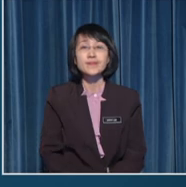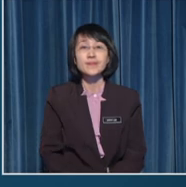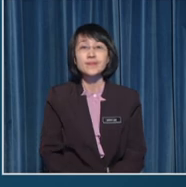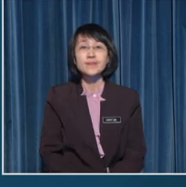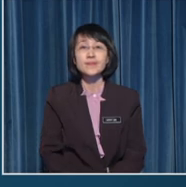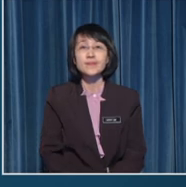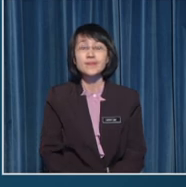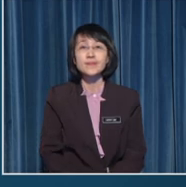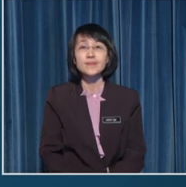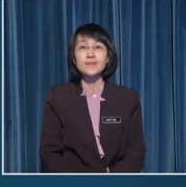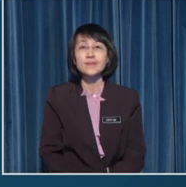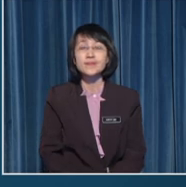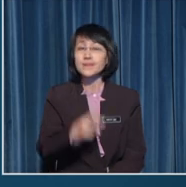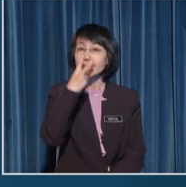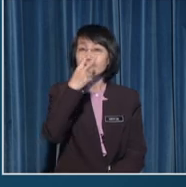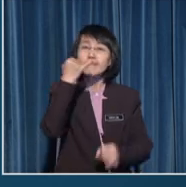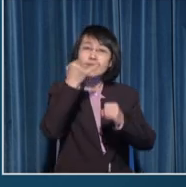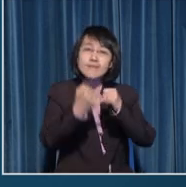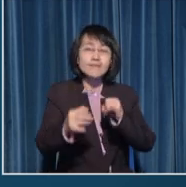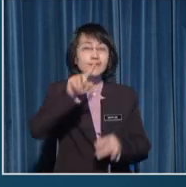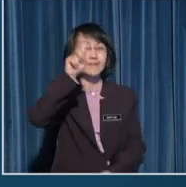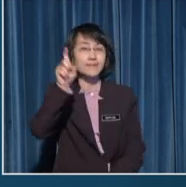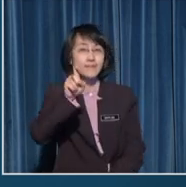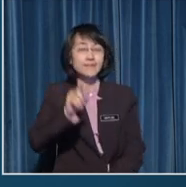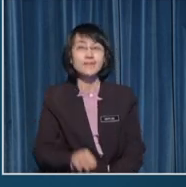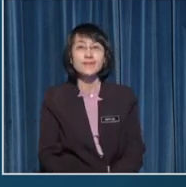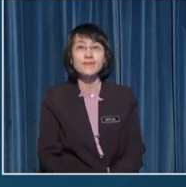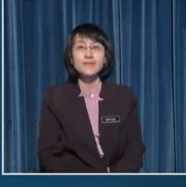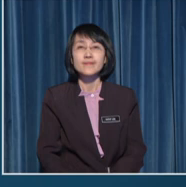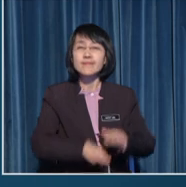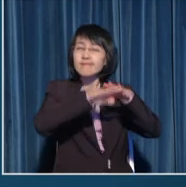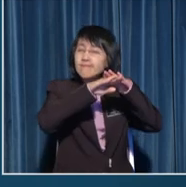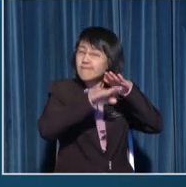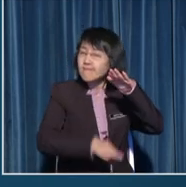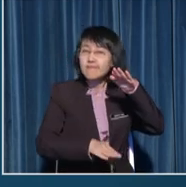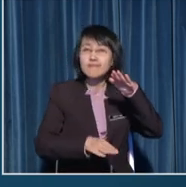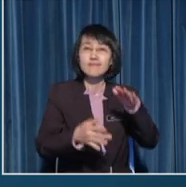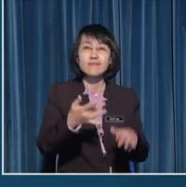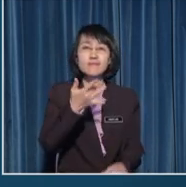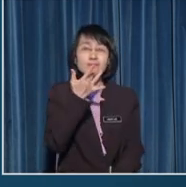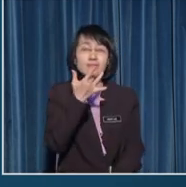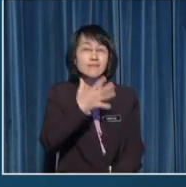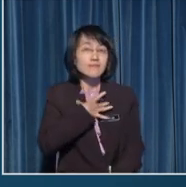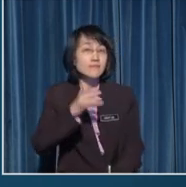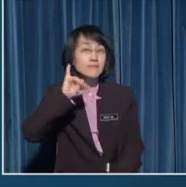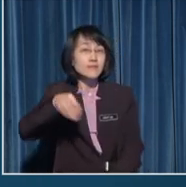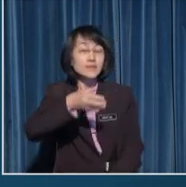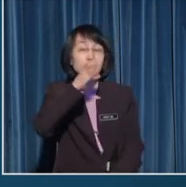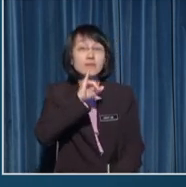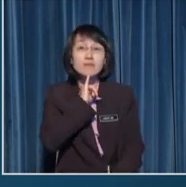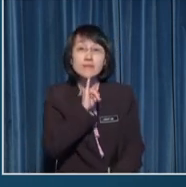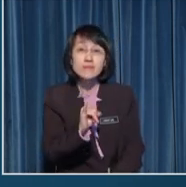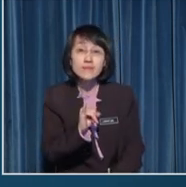Let's look at the last question. The least favorable juice